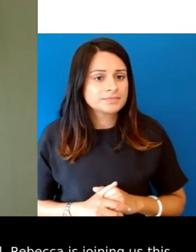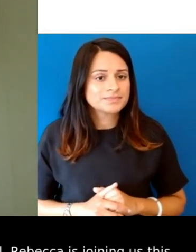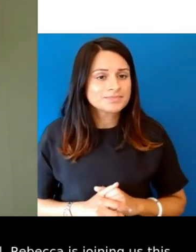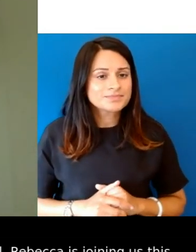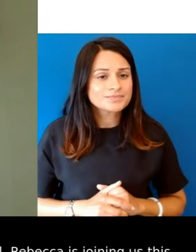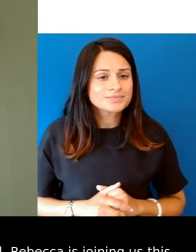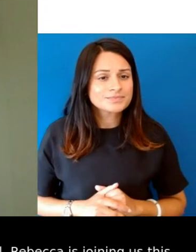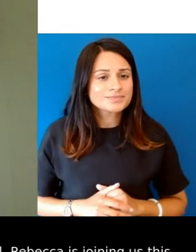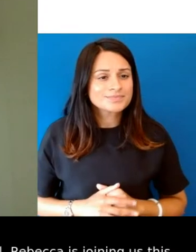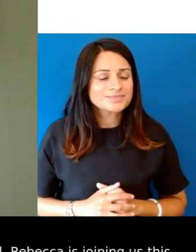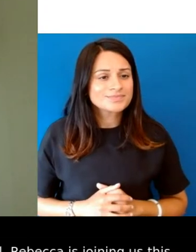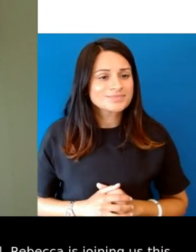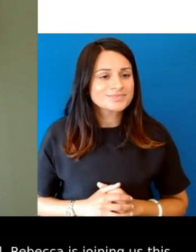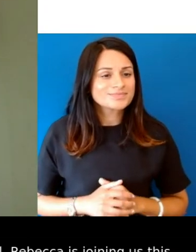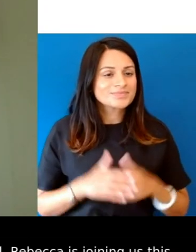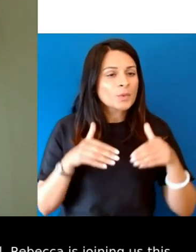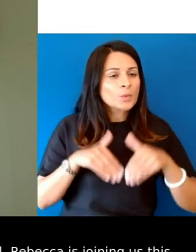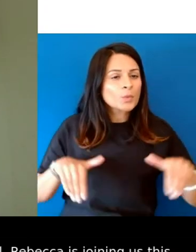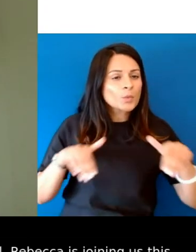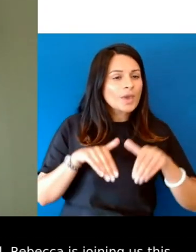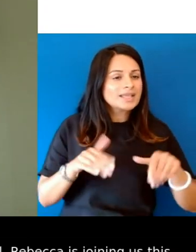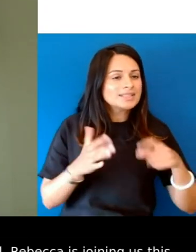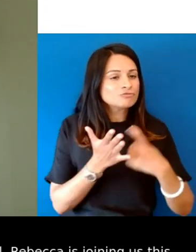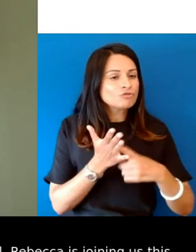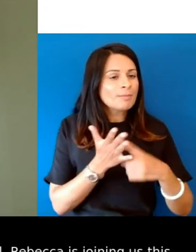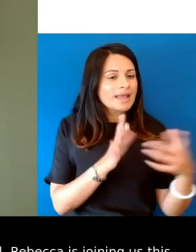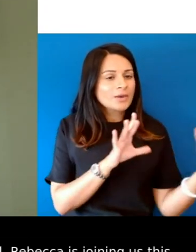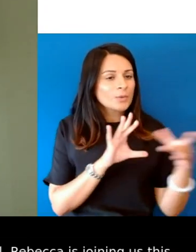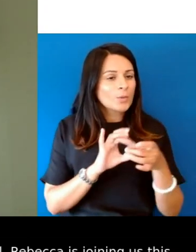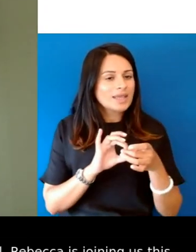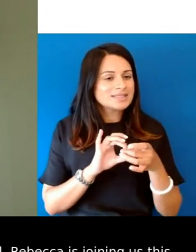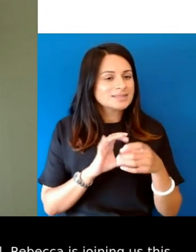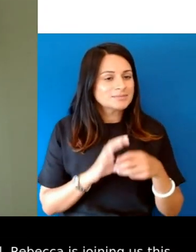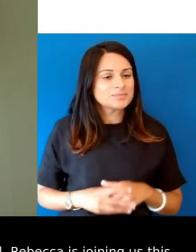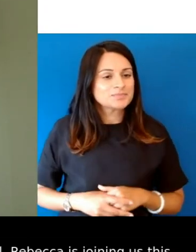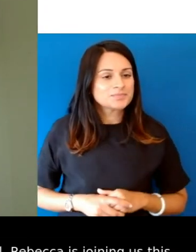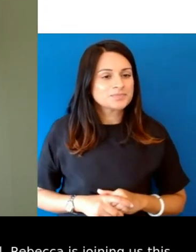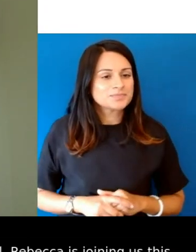just waiting for rebecca to join us in the virtual studio